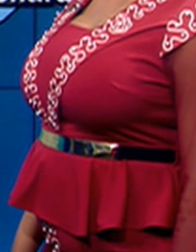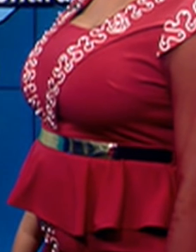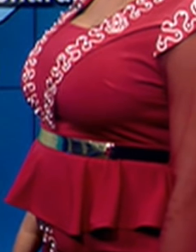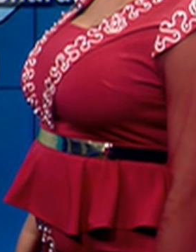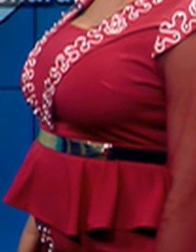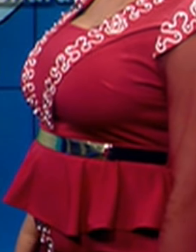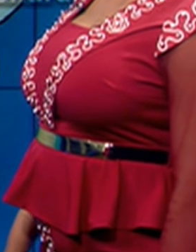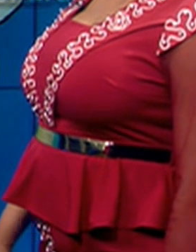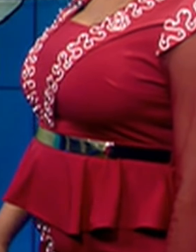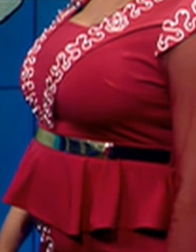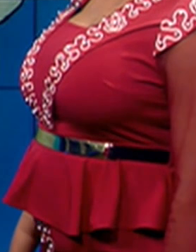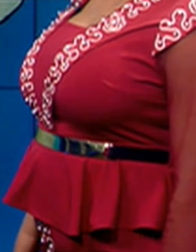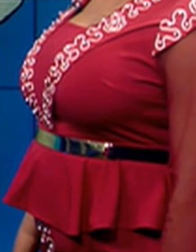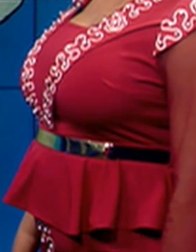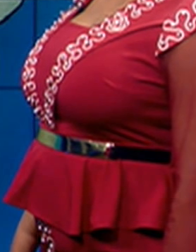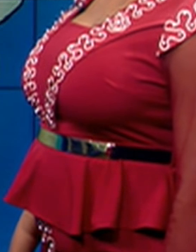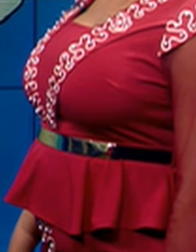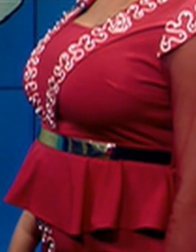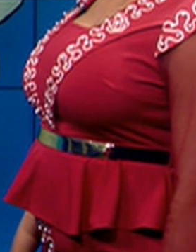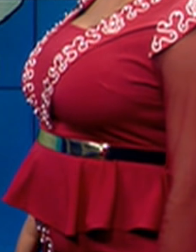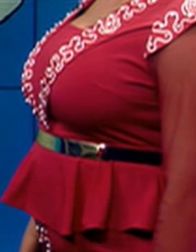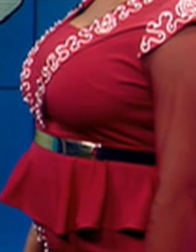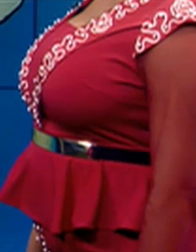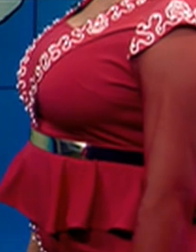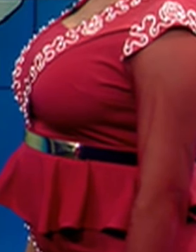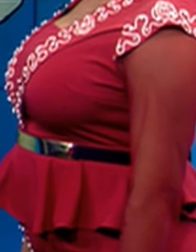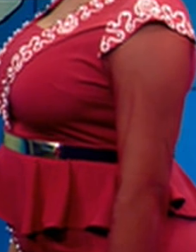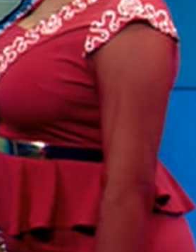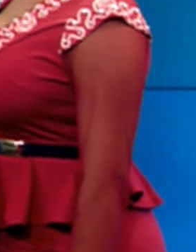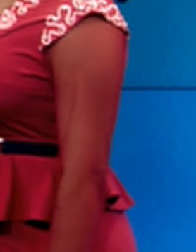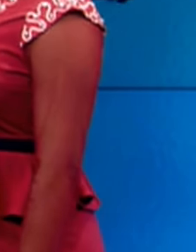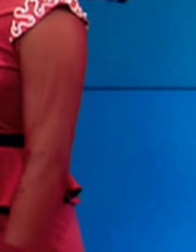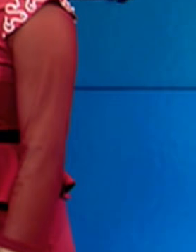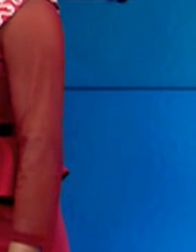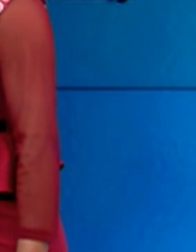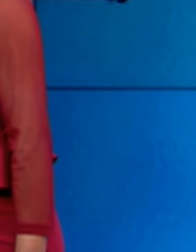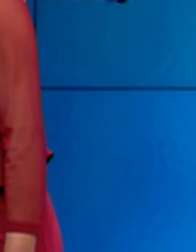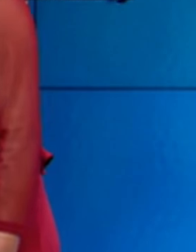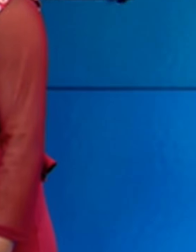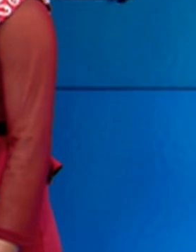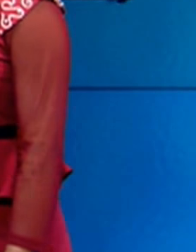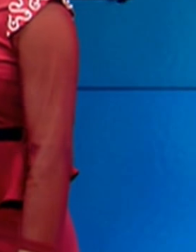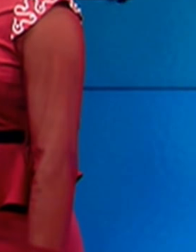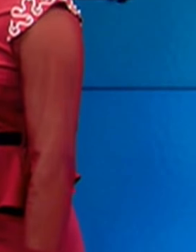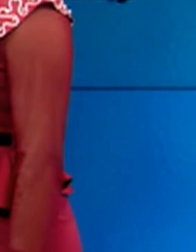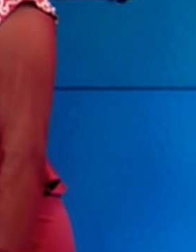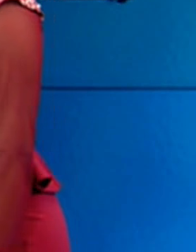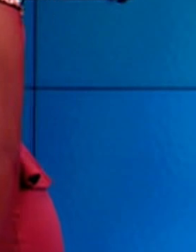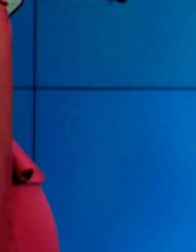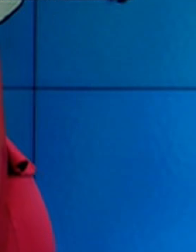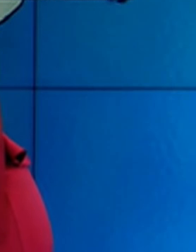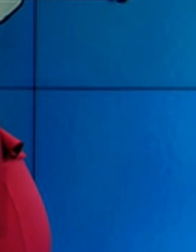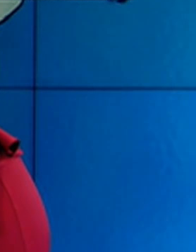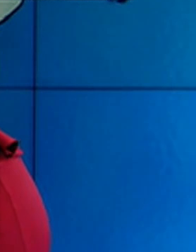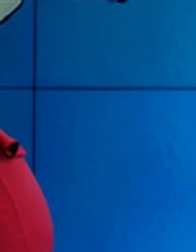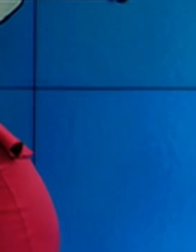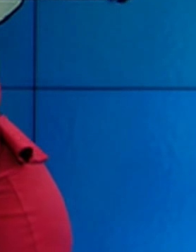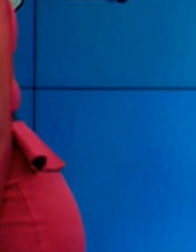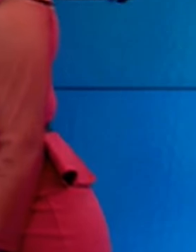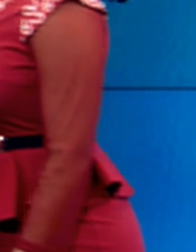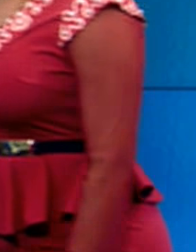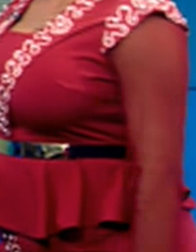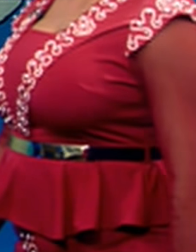tlabe go ntse go ne le phišo re lebelela jalo go la go sasa re itemogela gore ba kakanya boso ba re lemoša gore go tlabe go na le moya o matla o fokang ka